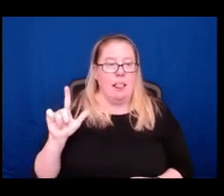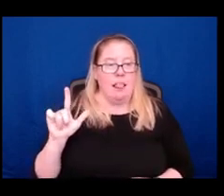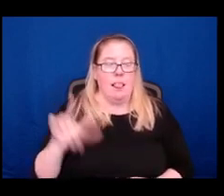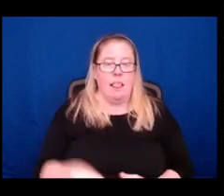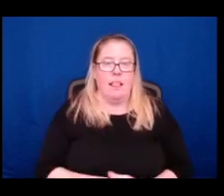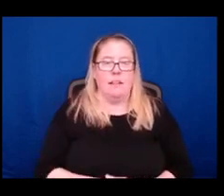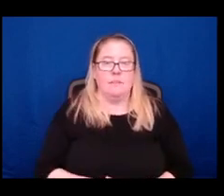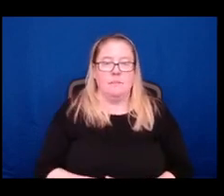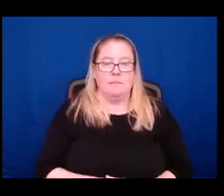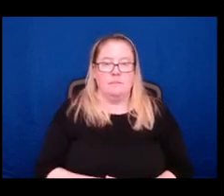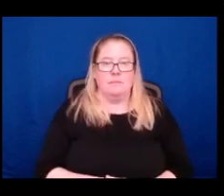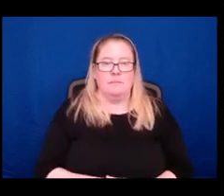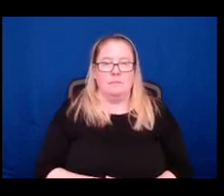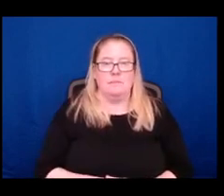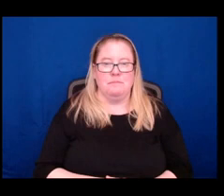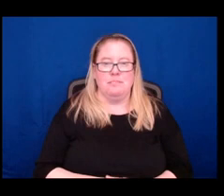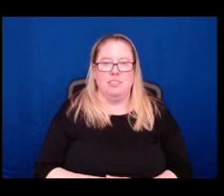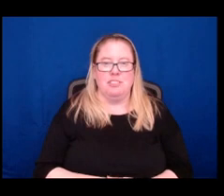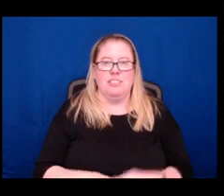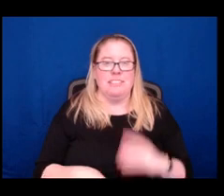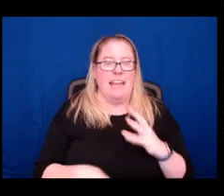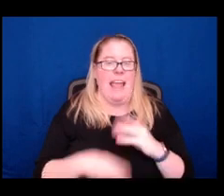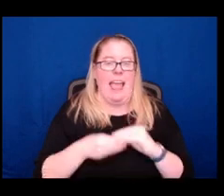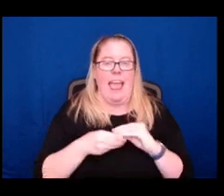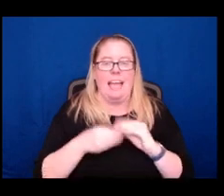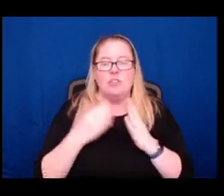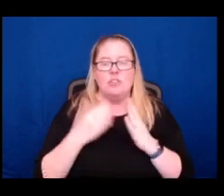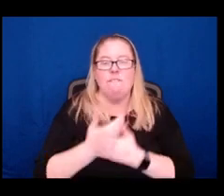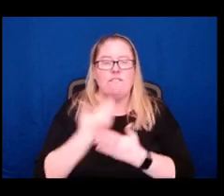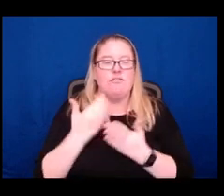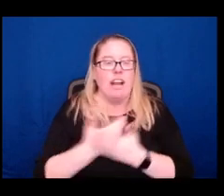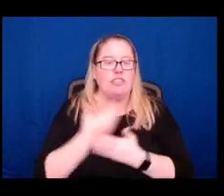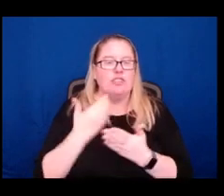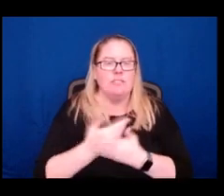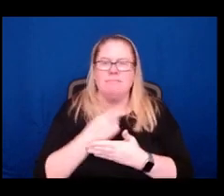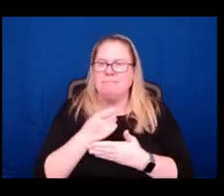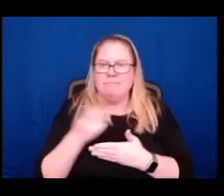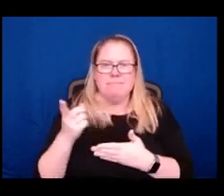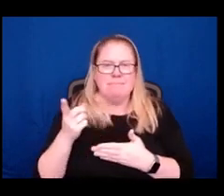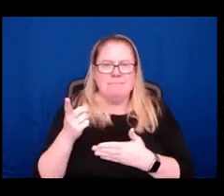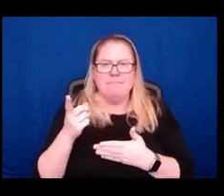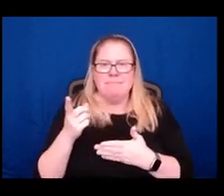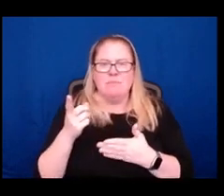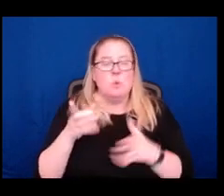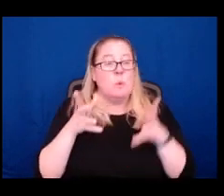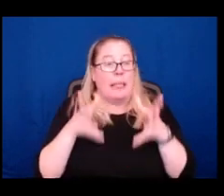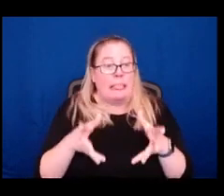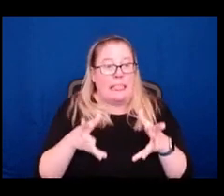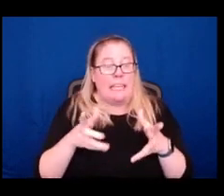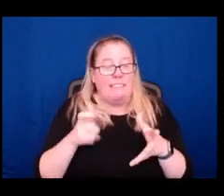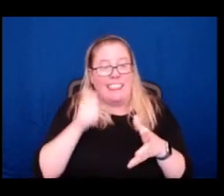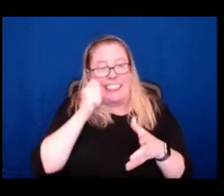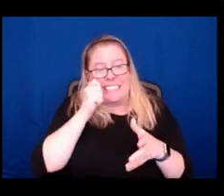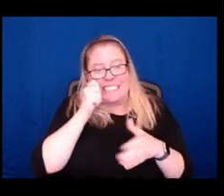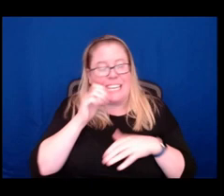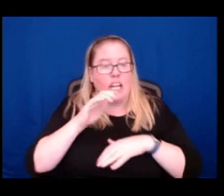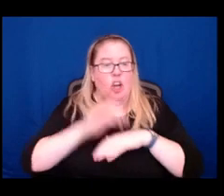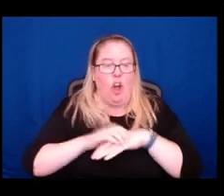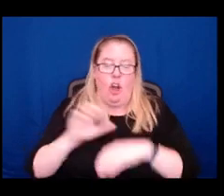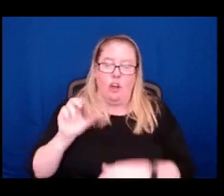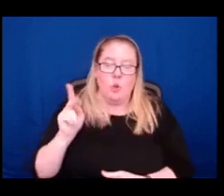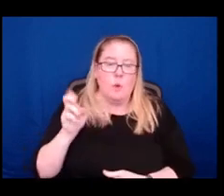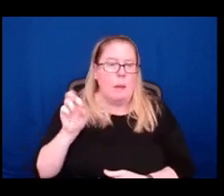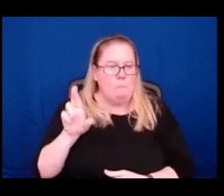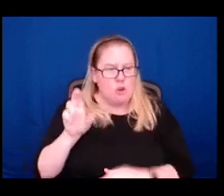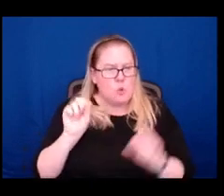to the freshness. And you are welcome to leave the skin on your cucumber, but I'm